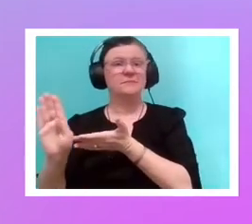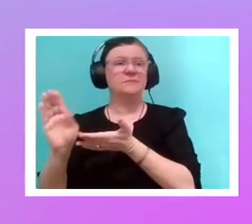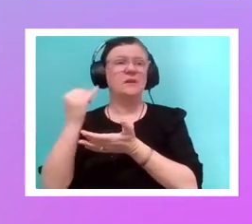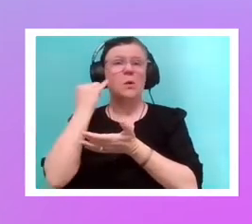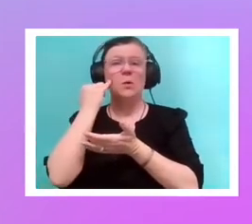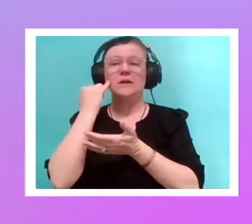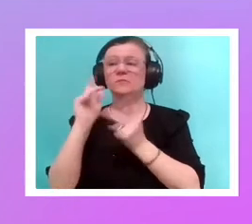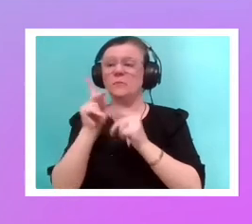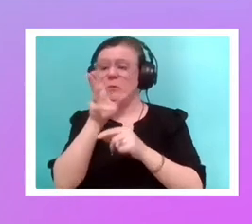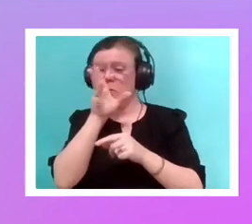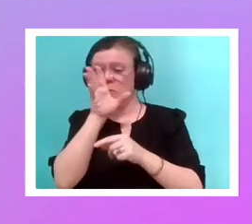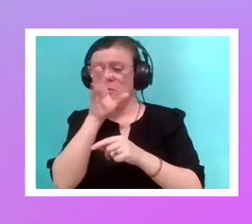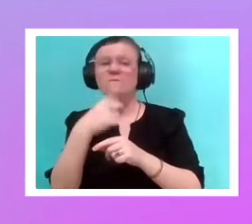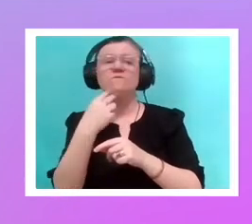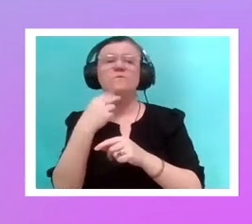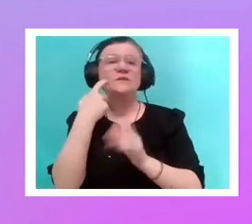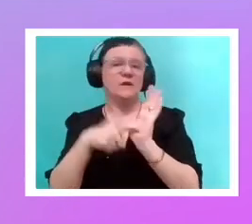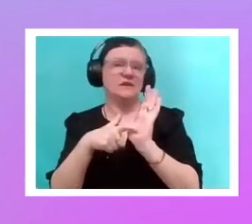voice recognition.